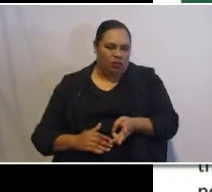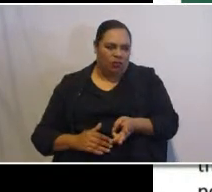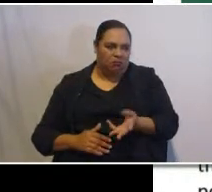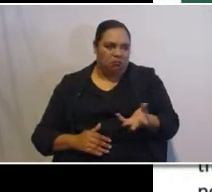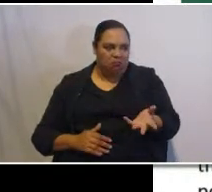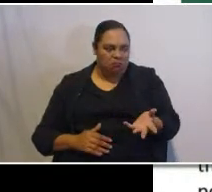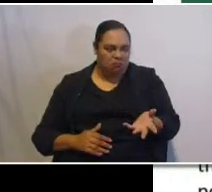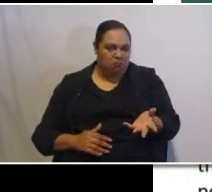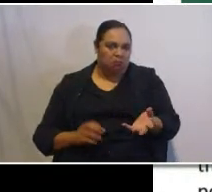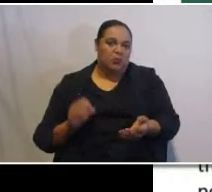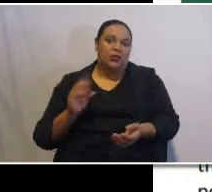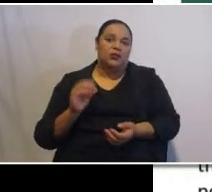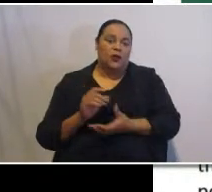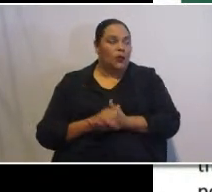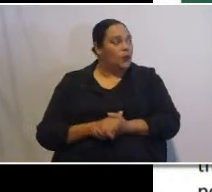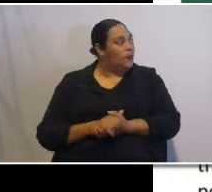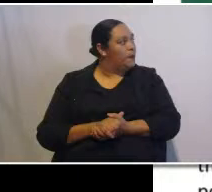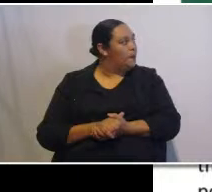So,